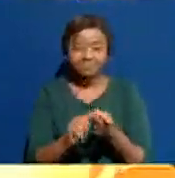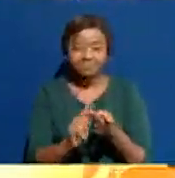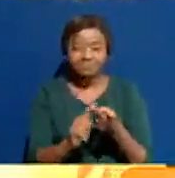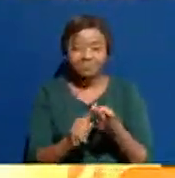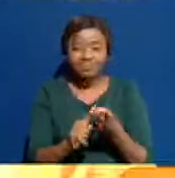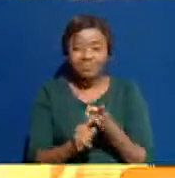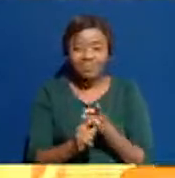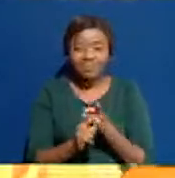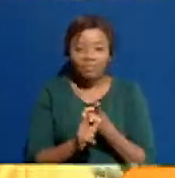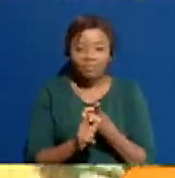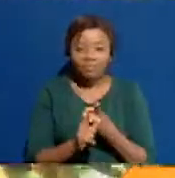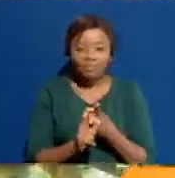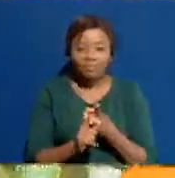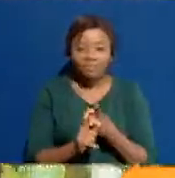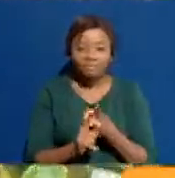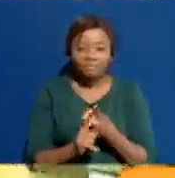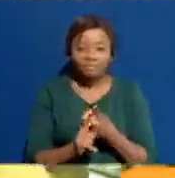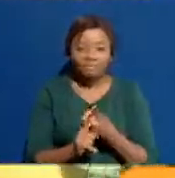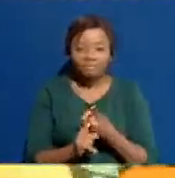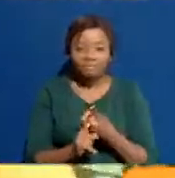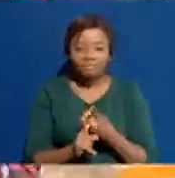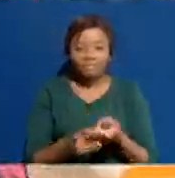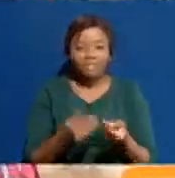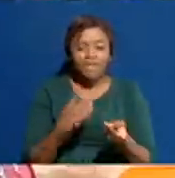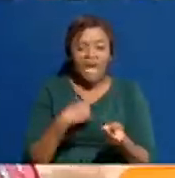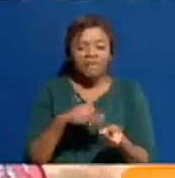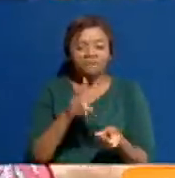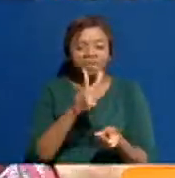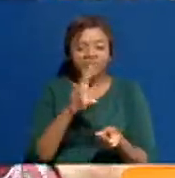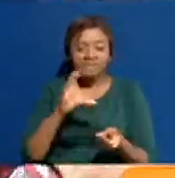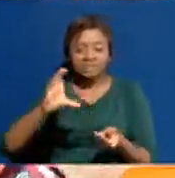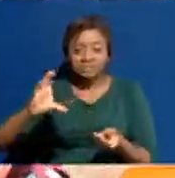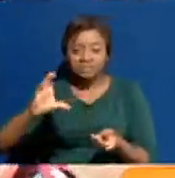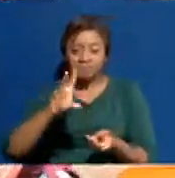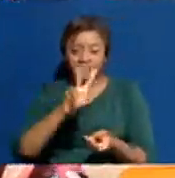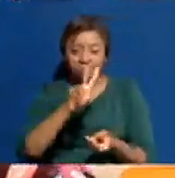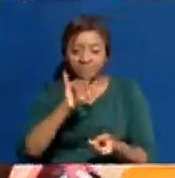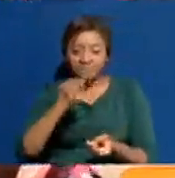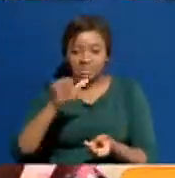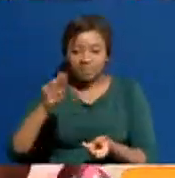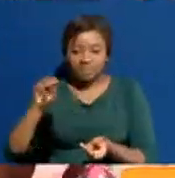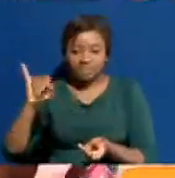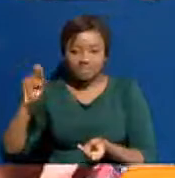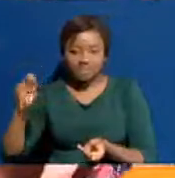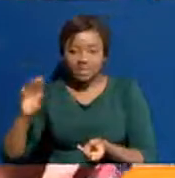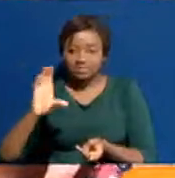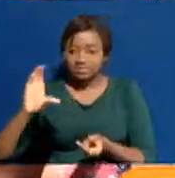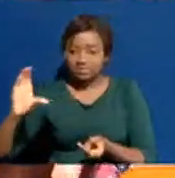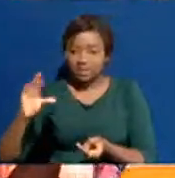Ingine ina kiwango cha juu cha vitamin C. Vitamin C itakusaidia